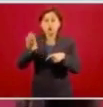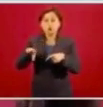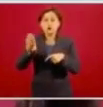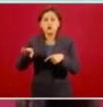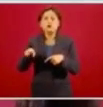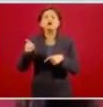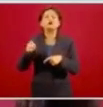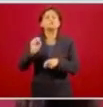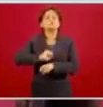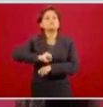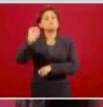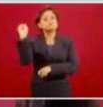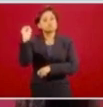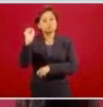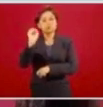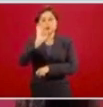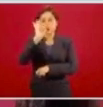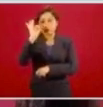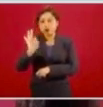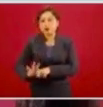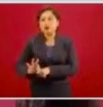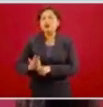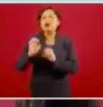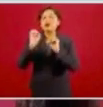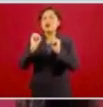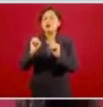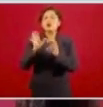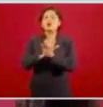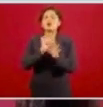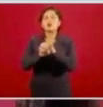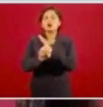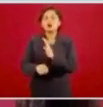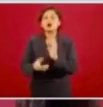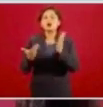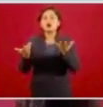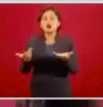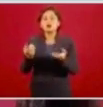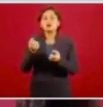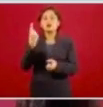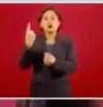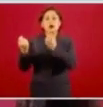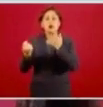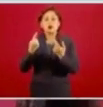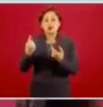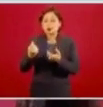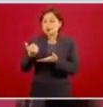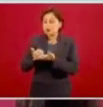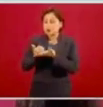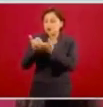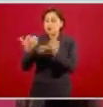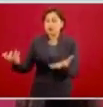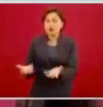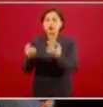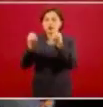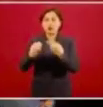rate would skyrocket. Or if we had prevented just one death, then it